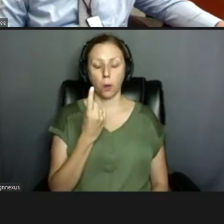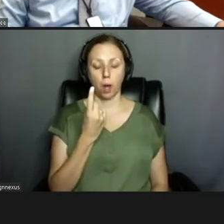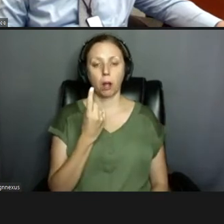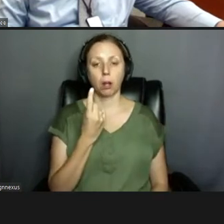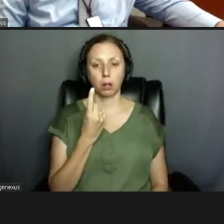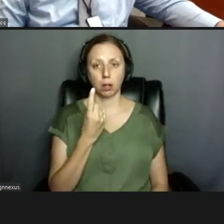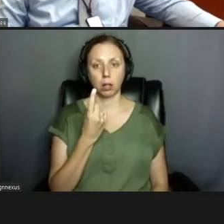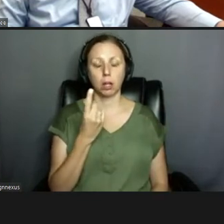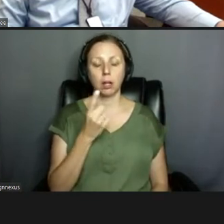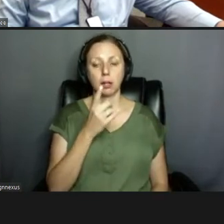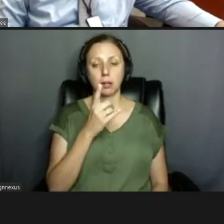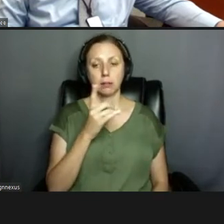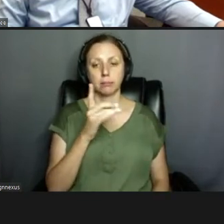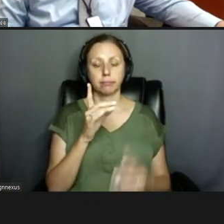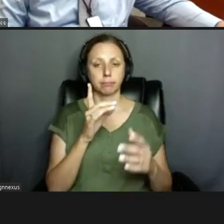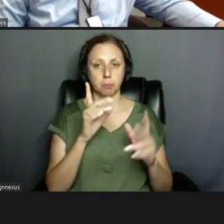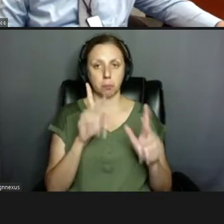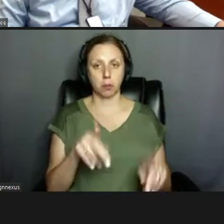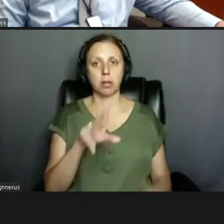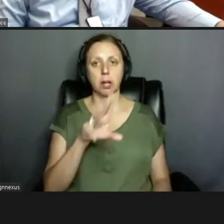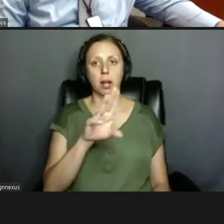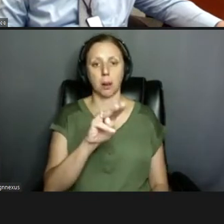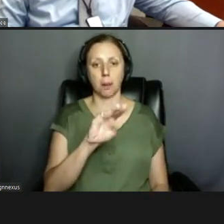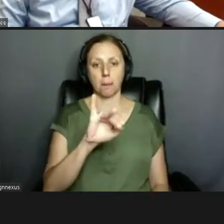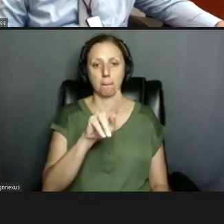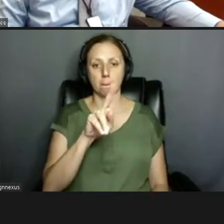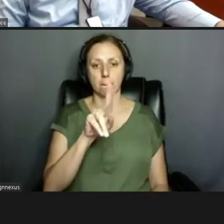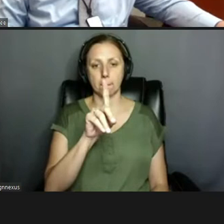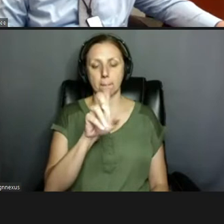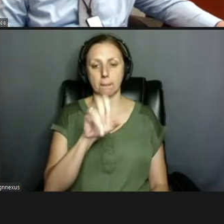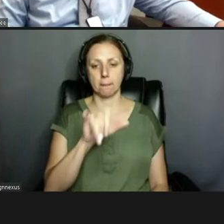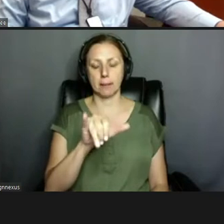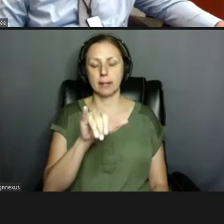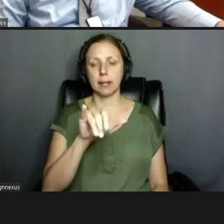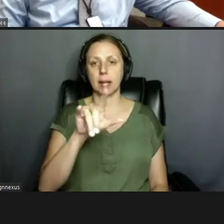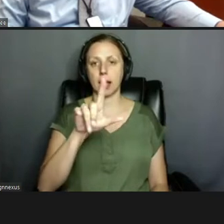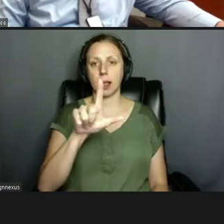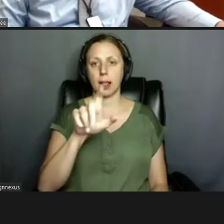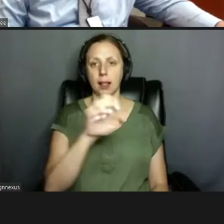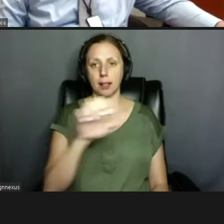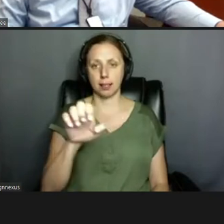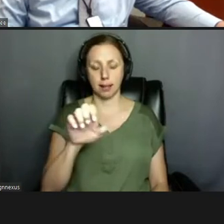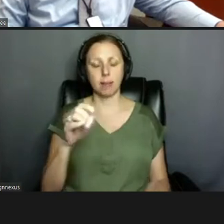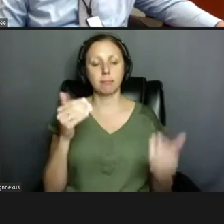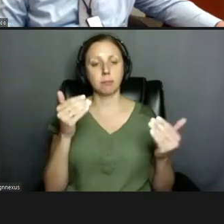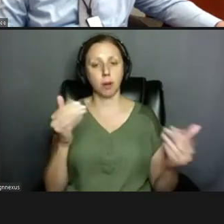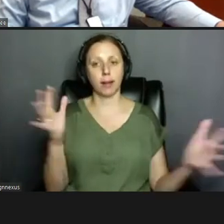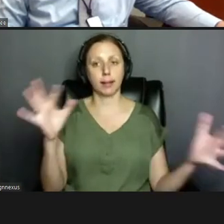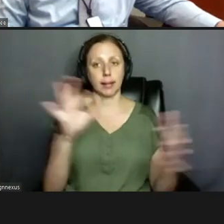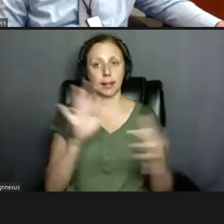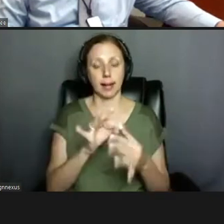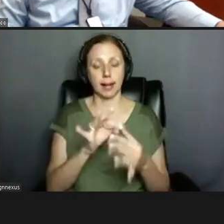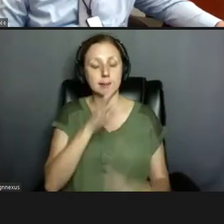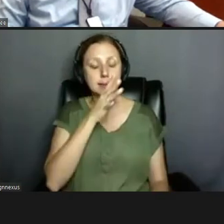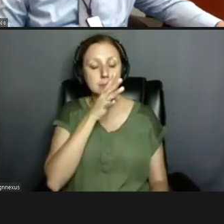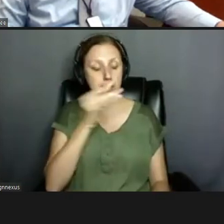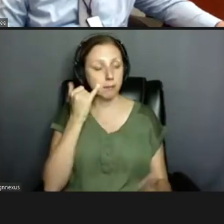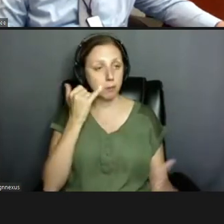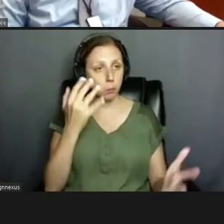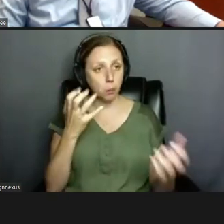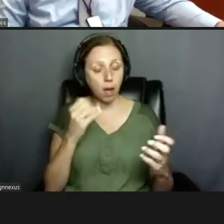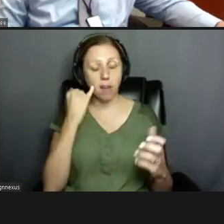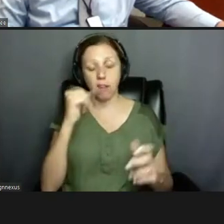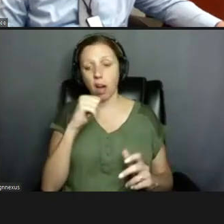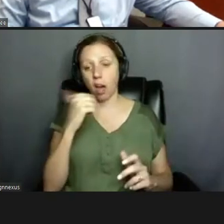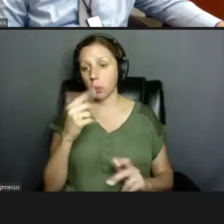one speaker who's Mindy Lee. So Mindy, feel free to get connected. And if anyone else would like to speak,